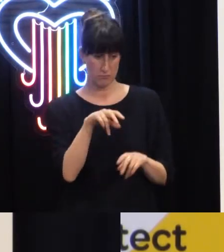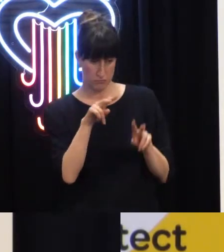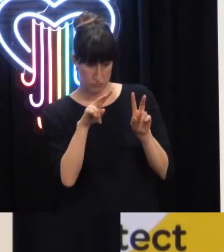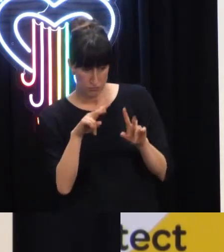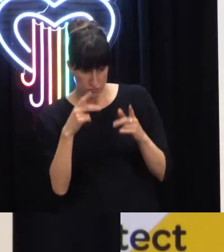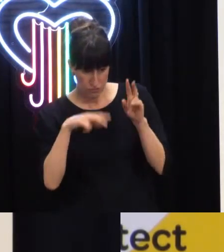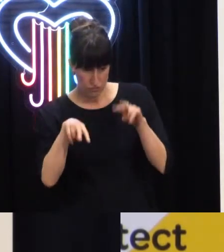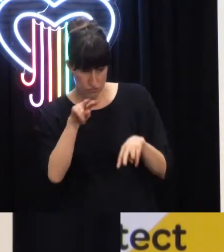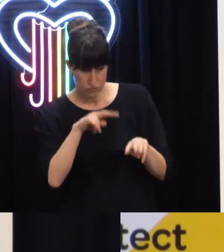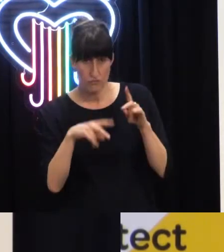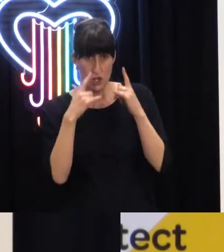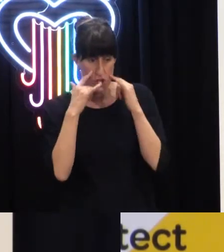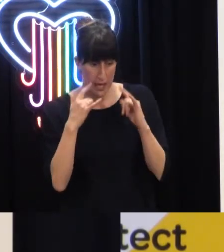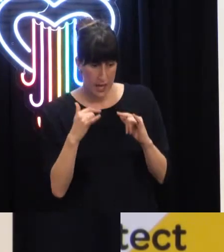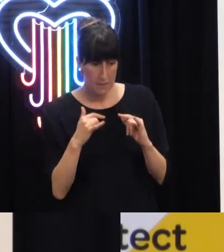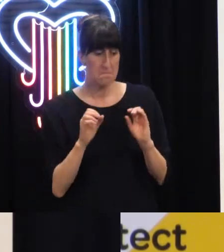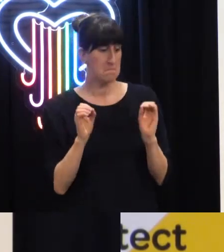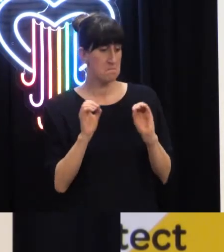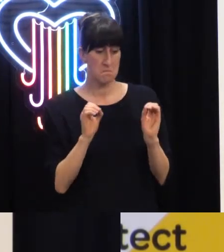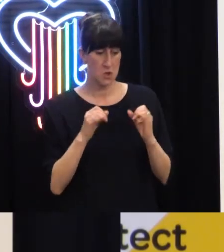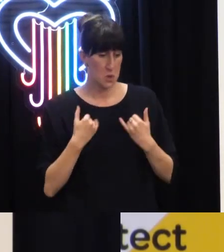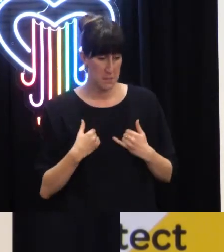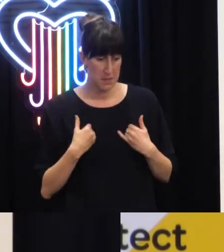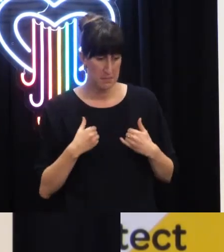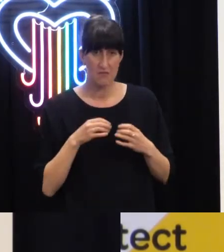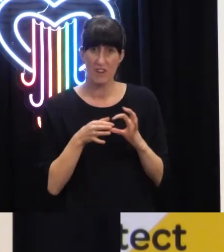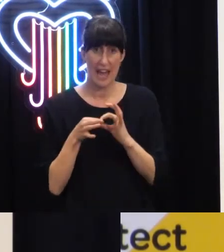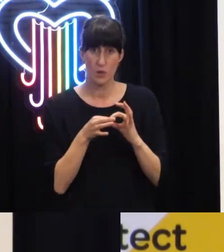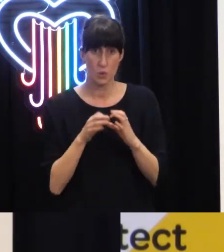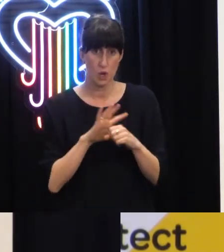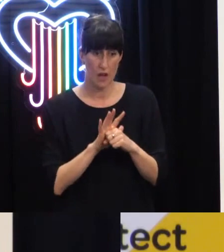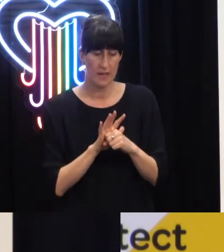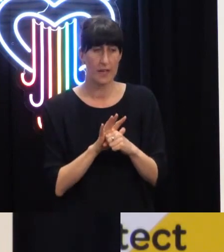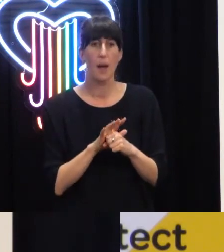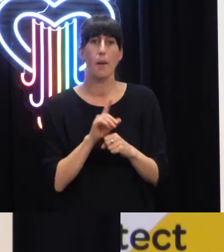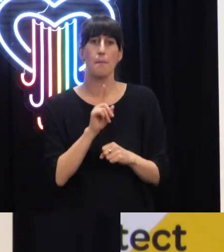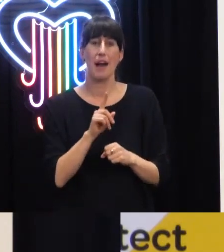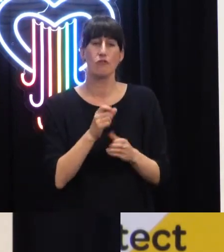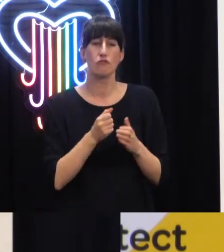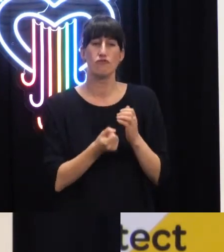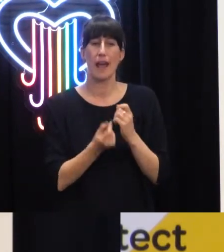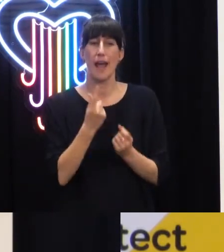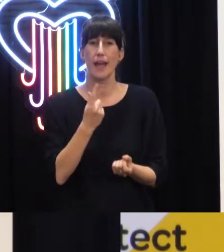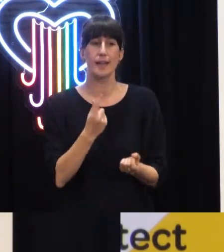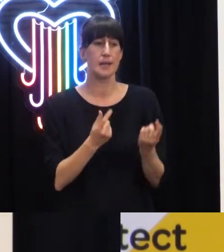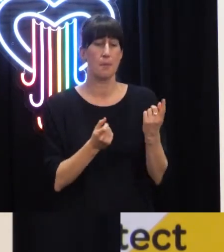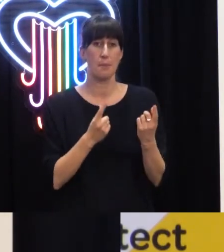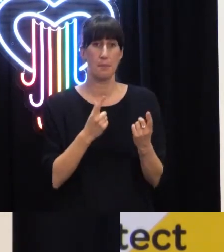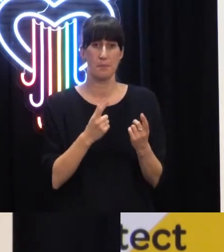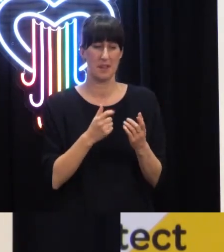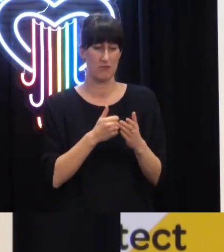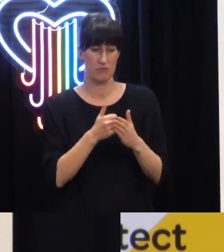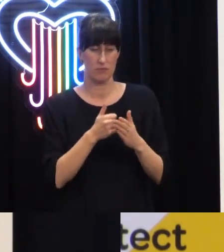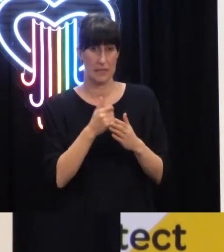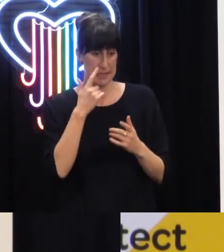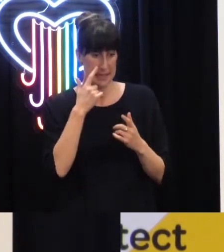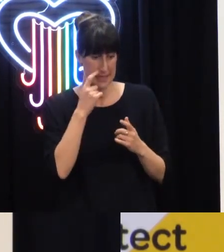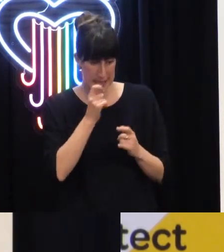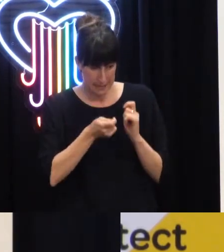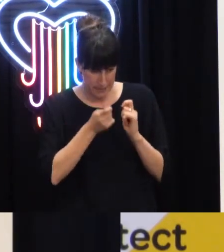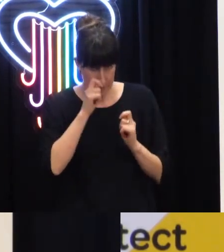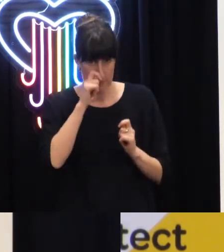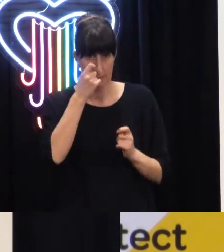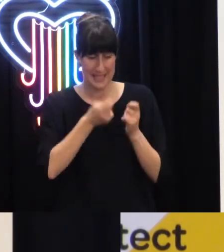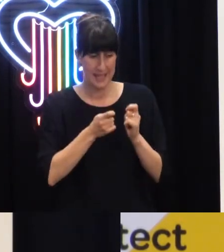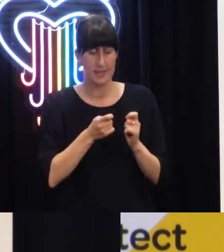symptoms, but they were tested just as part of the wider surveillance testing they are doing and was found to have a positive test. I don't have any further information than that at this